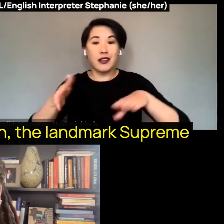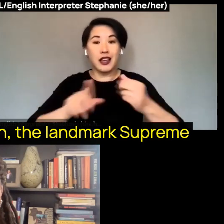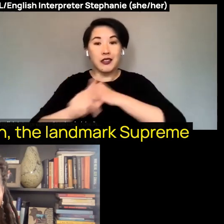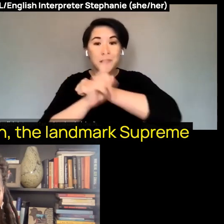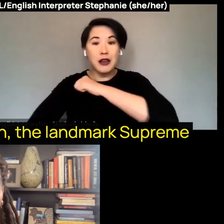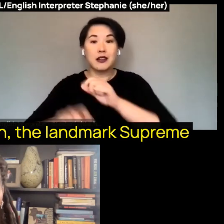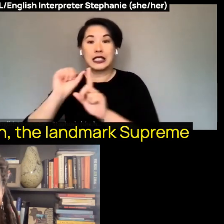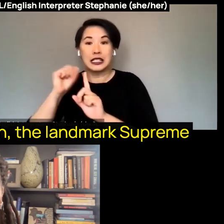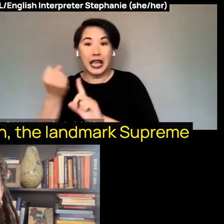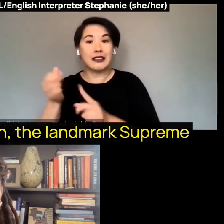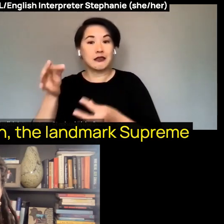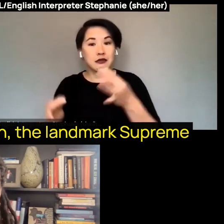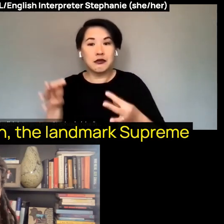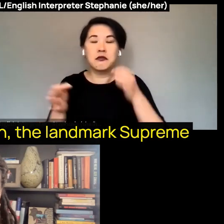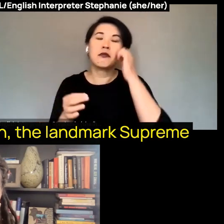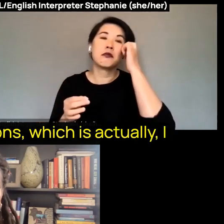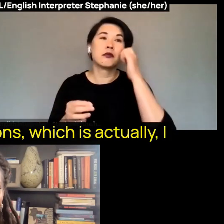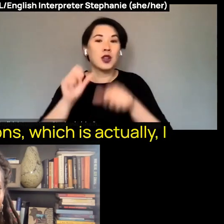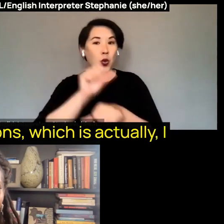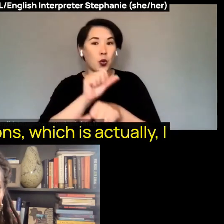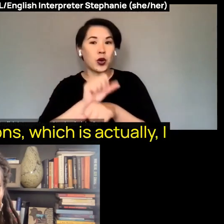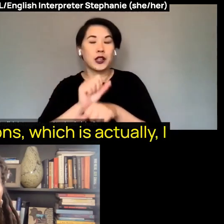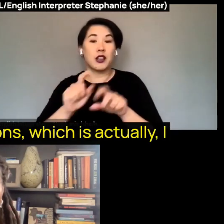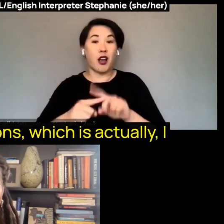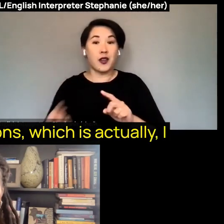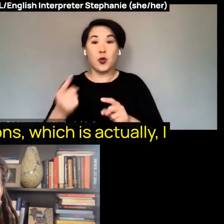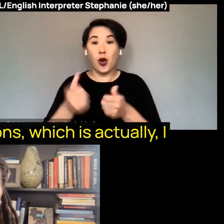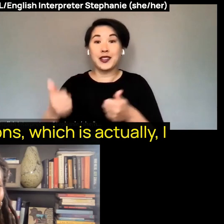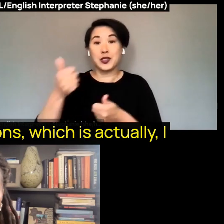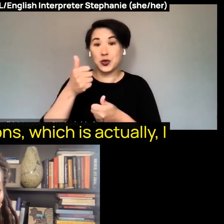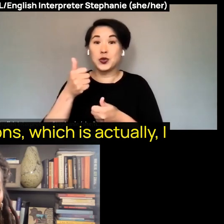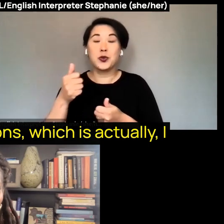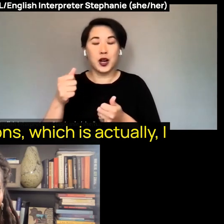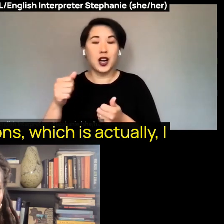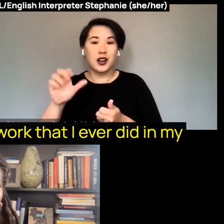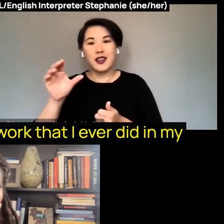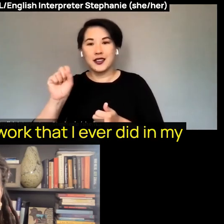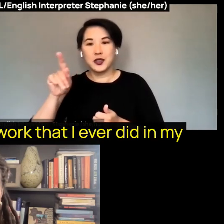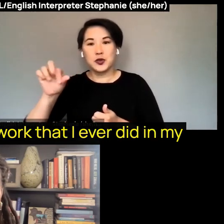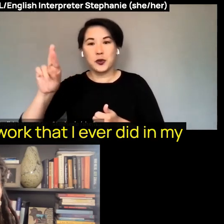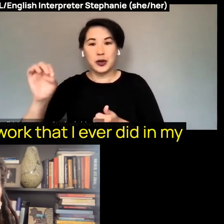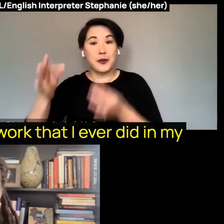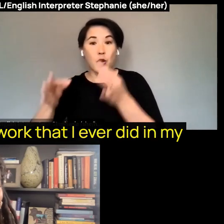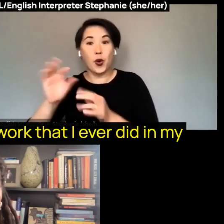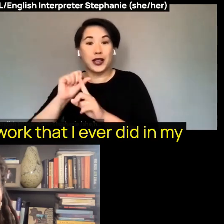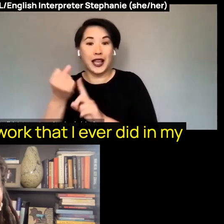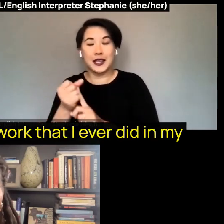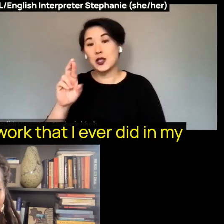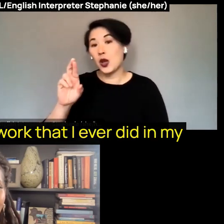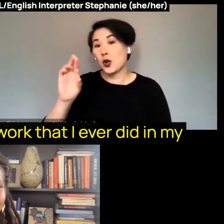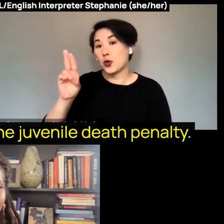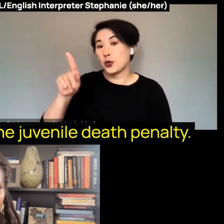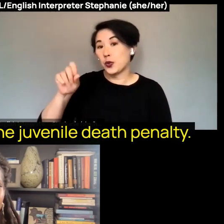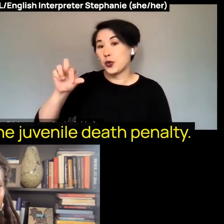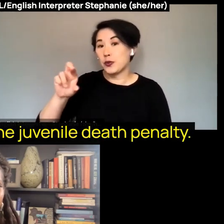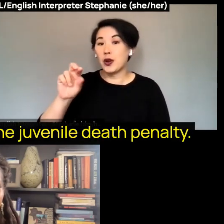worked on the landmark Supreme Court case, Roper v. Simmons, which is actually, I believe, the most important work that I ever